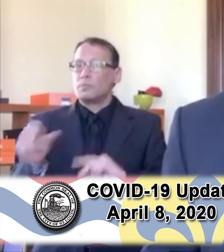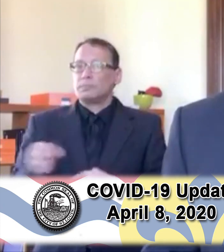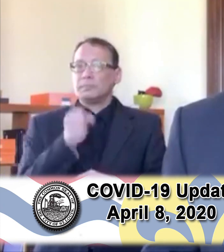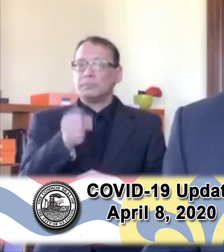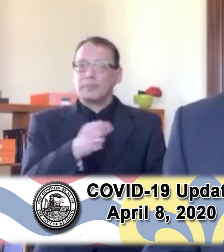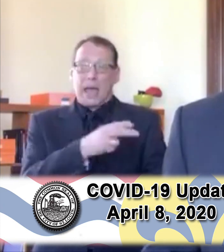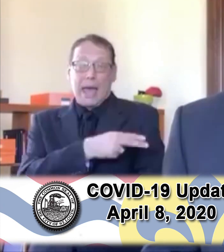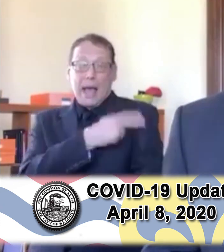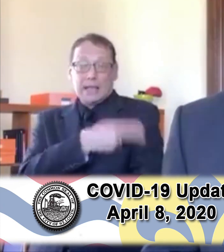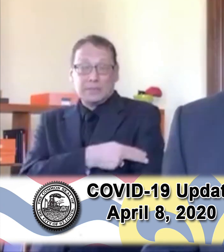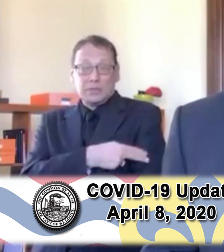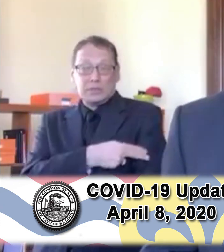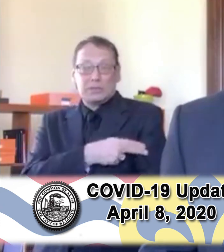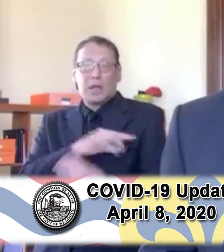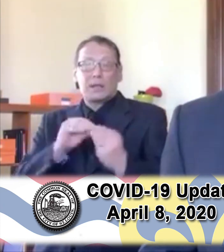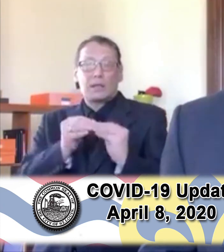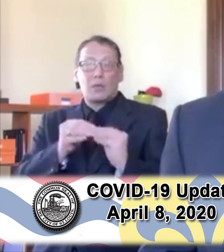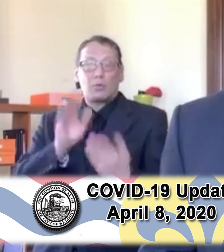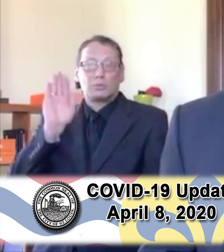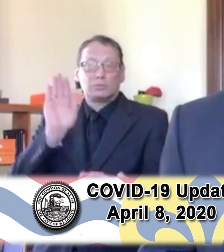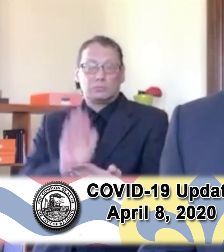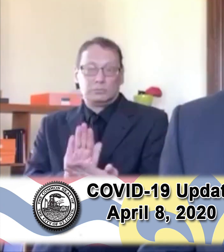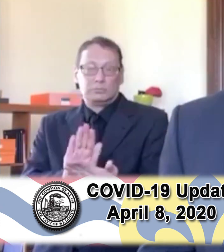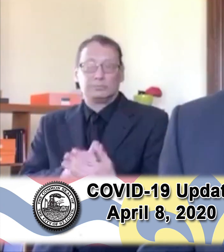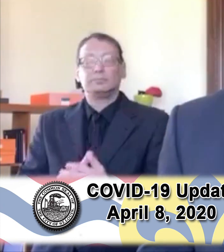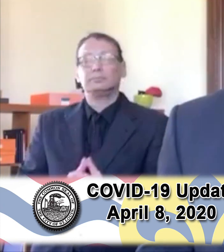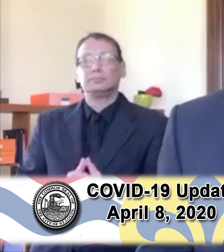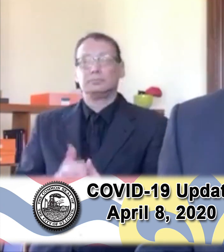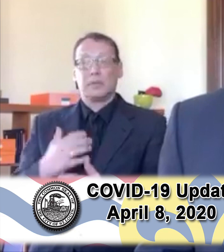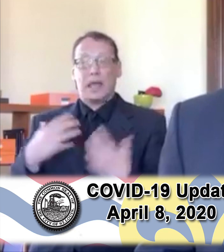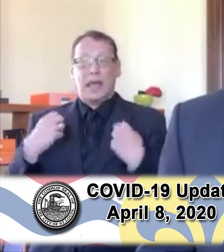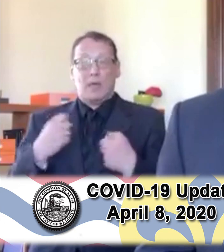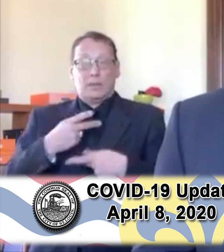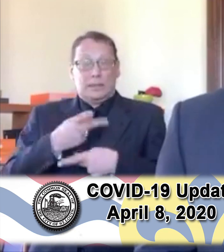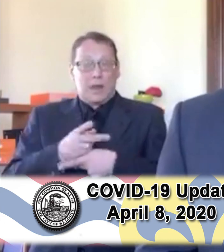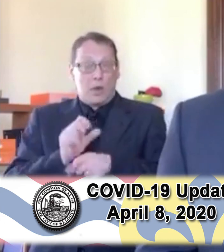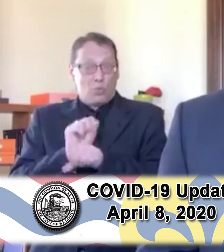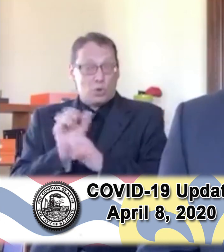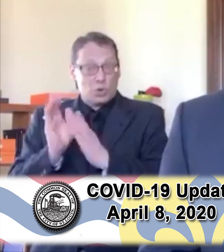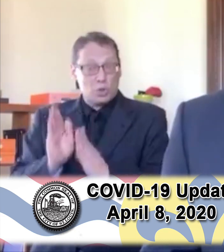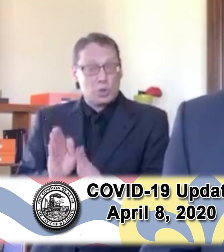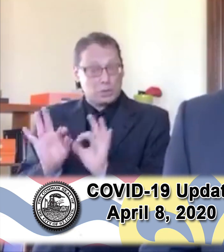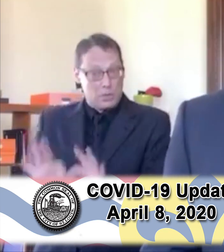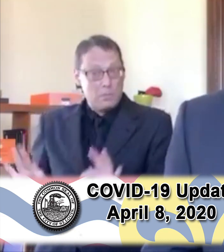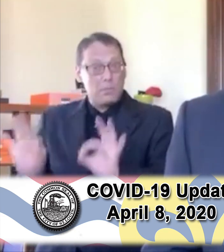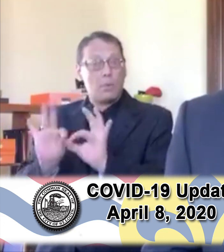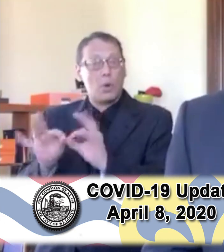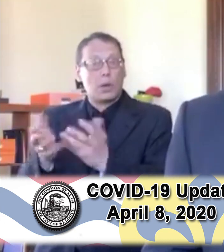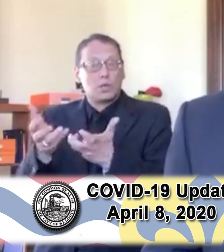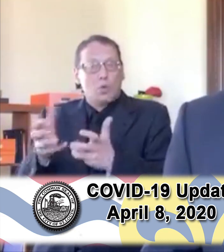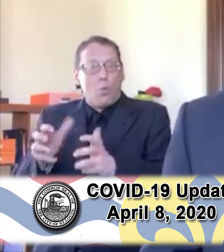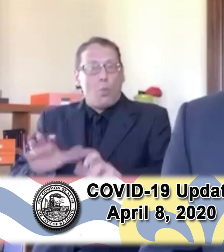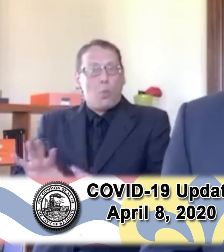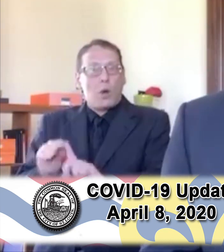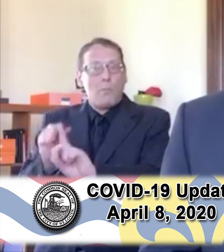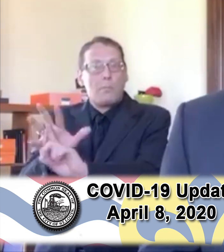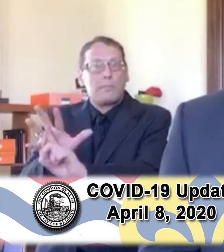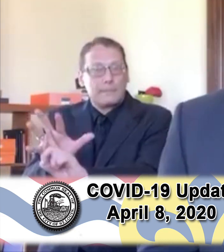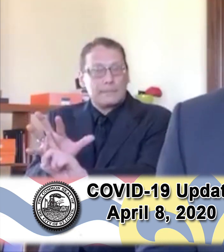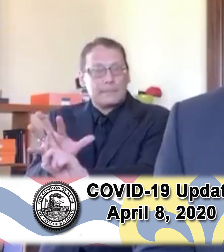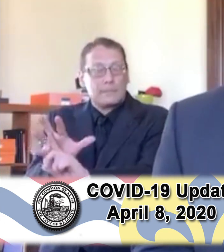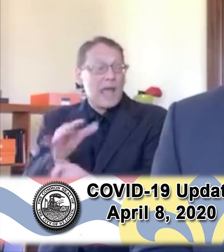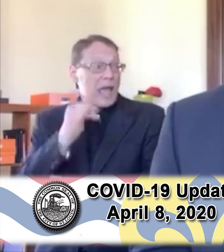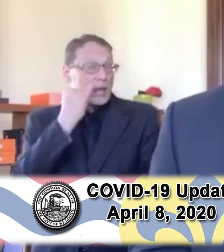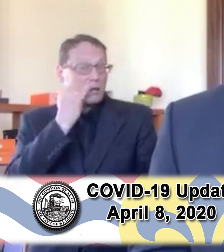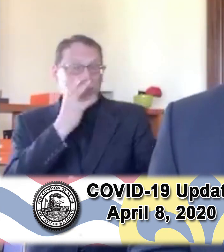then our healthcare workers are less exposed otherwise than there would be if we weren't